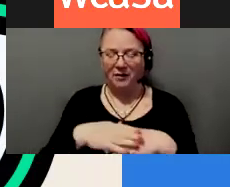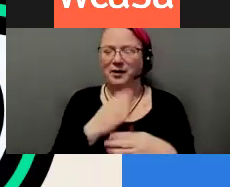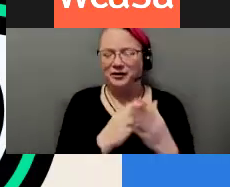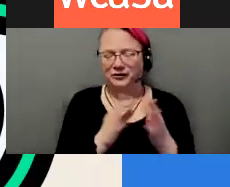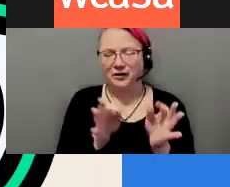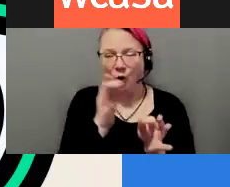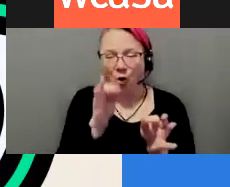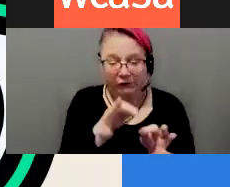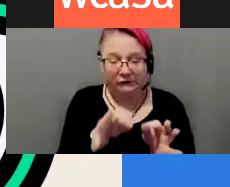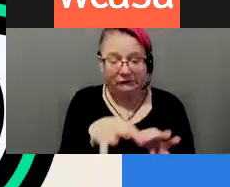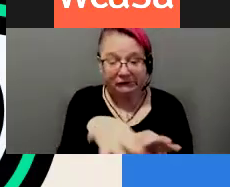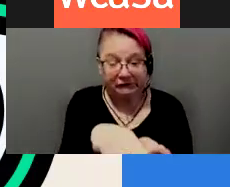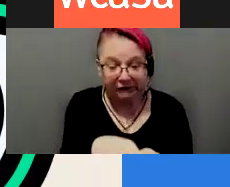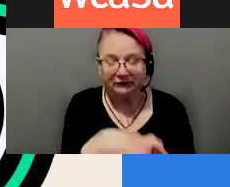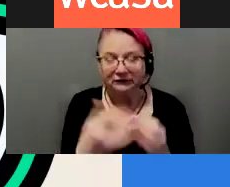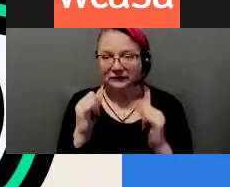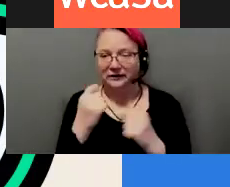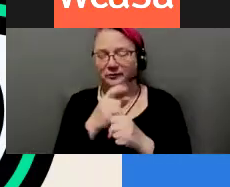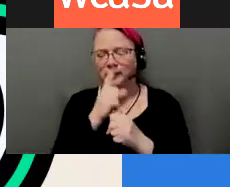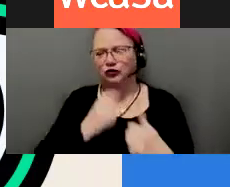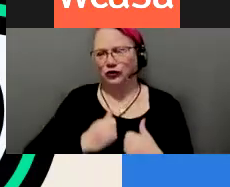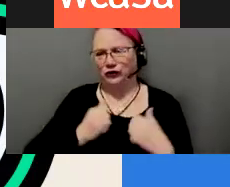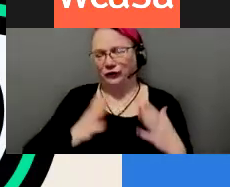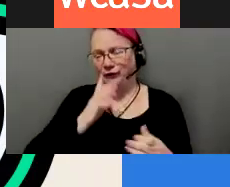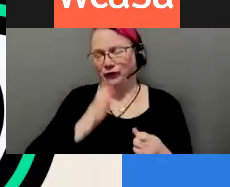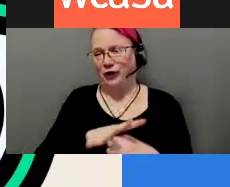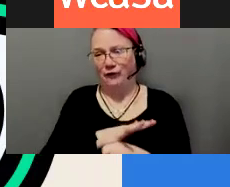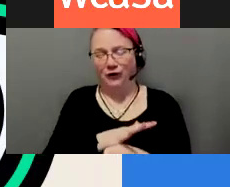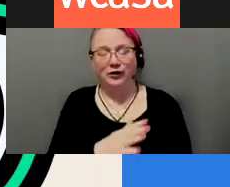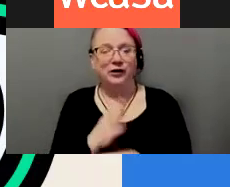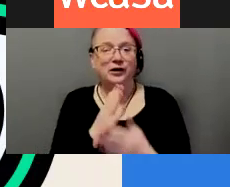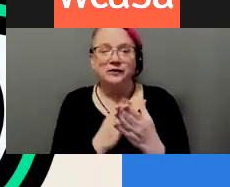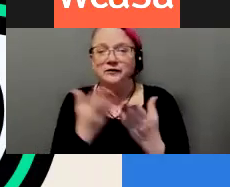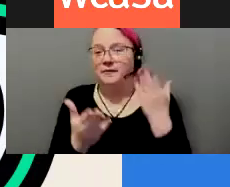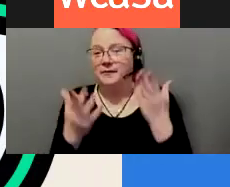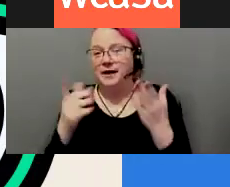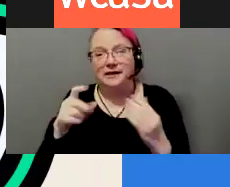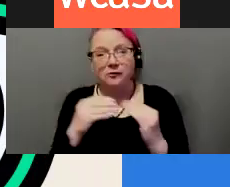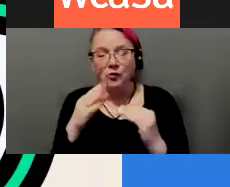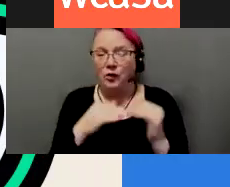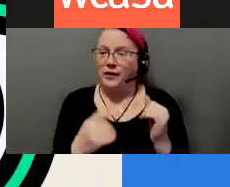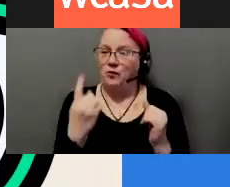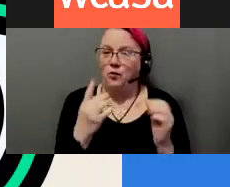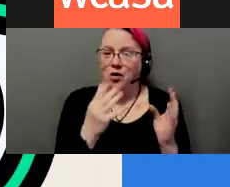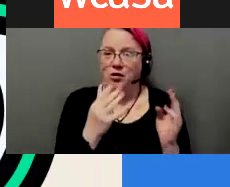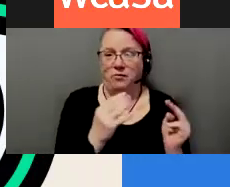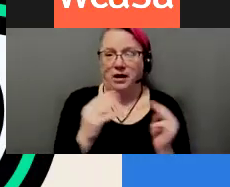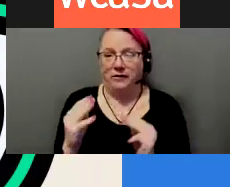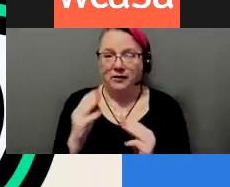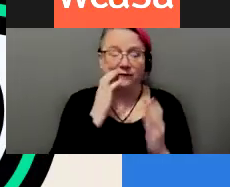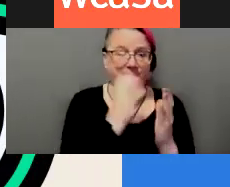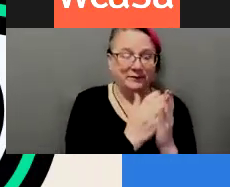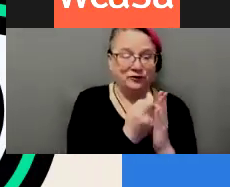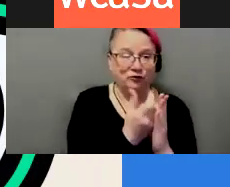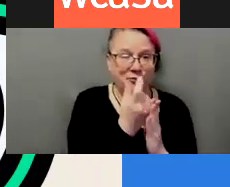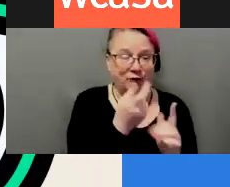sure survivors are covered by it. Some survivors may need to use different methods to have images removed from different